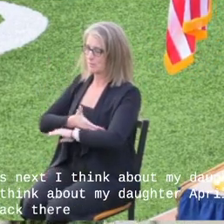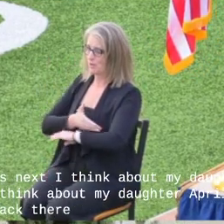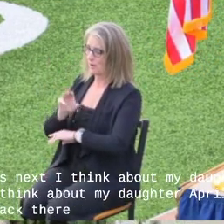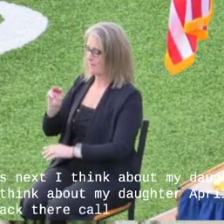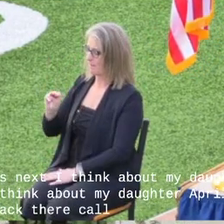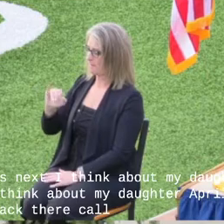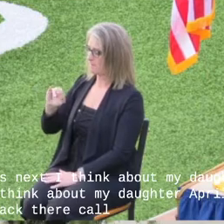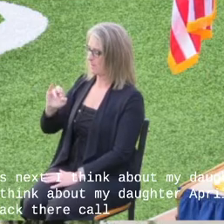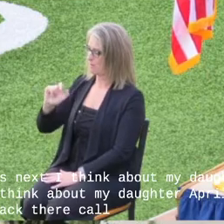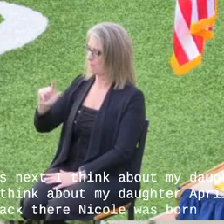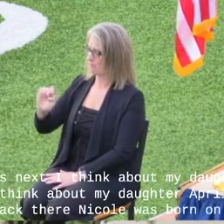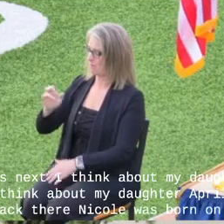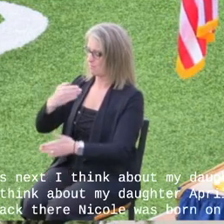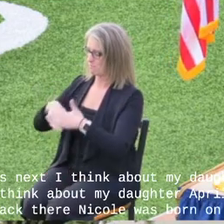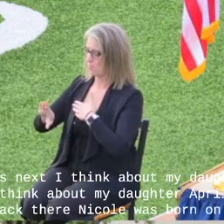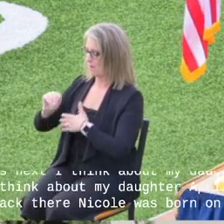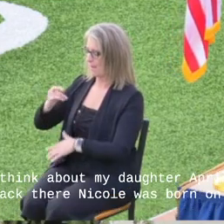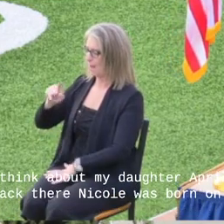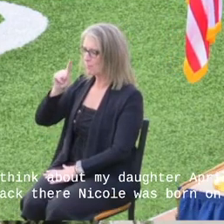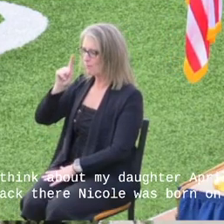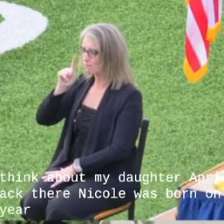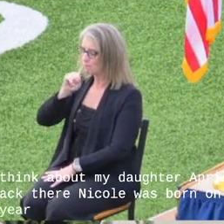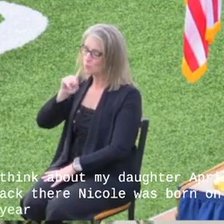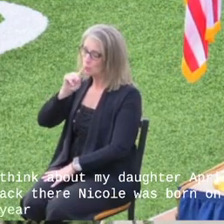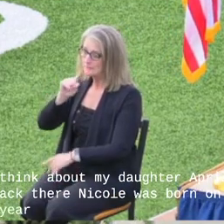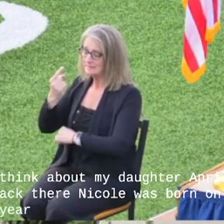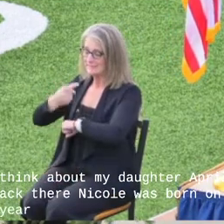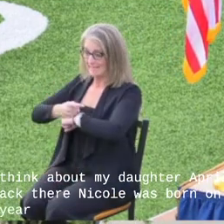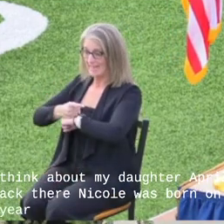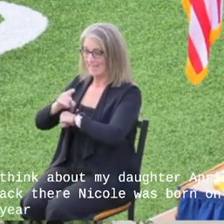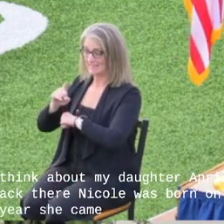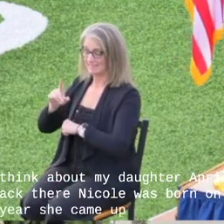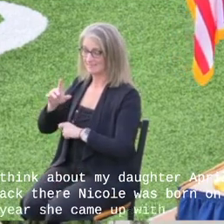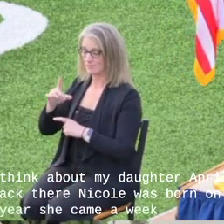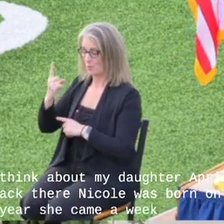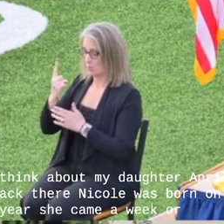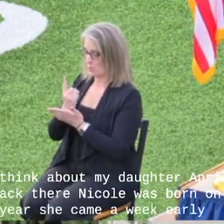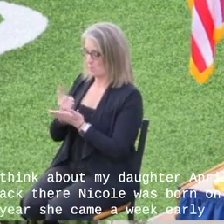Miracle, was born on April Fool's Day this year. She came a